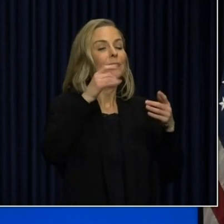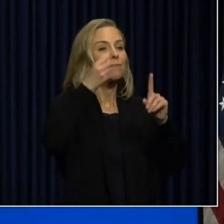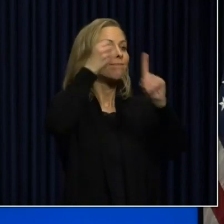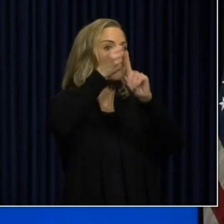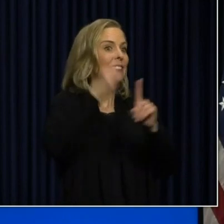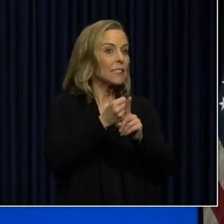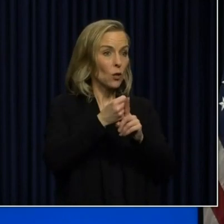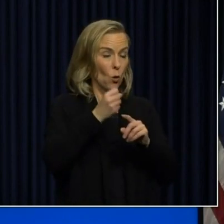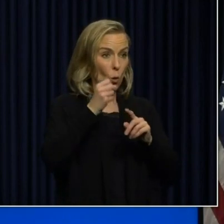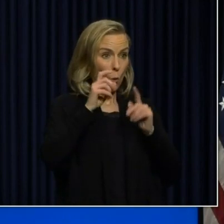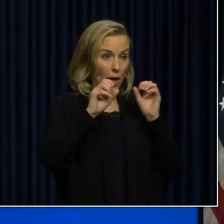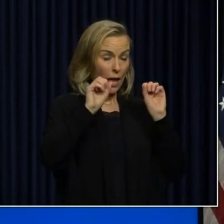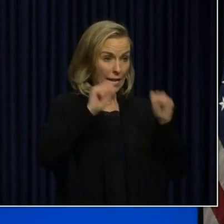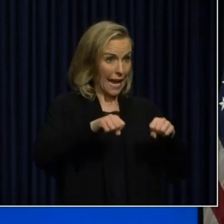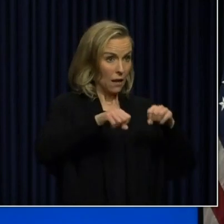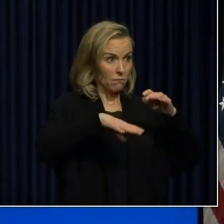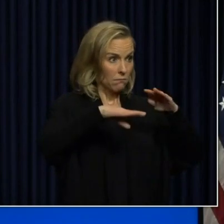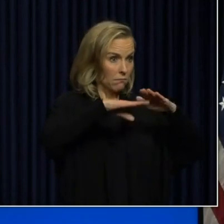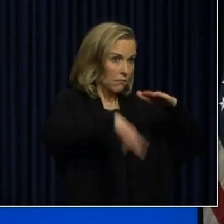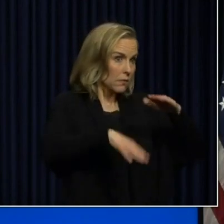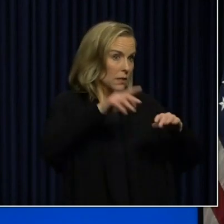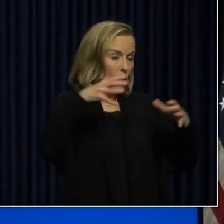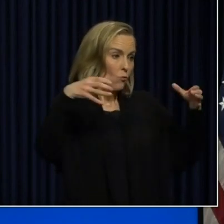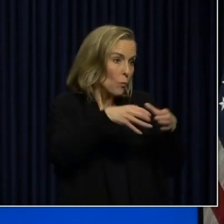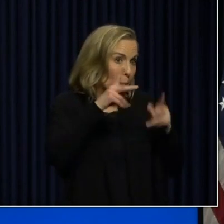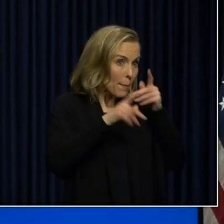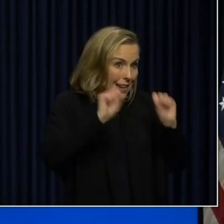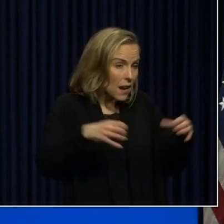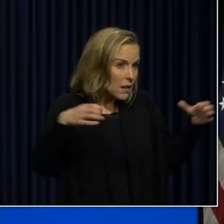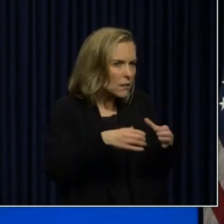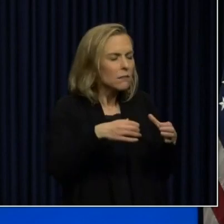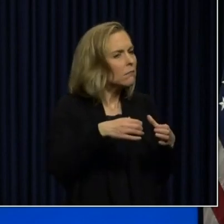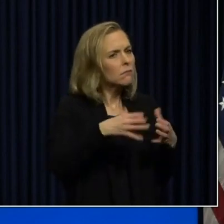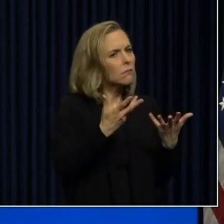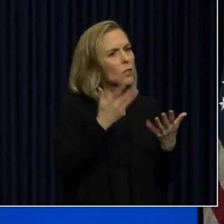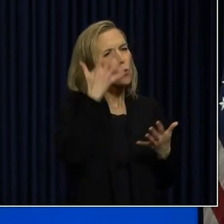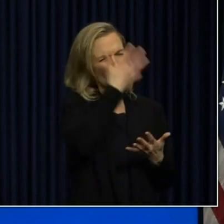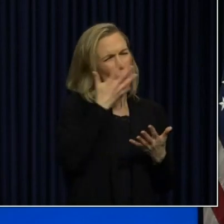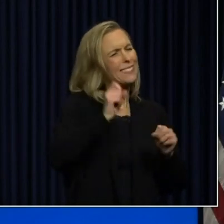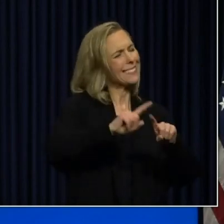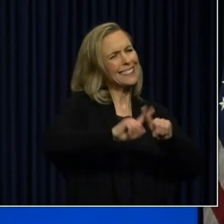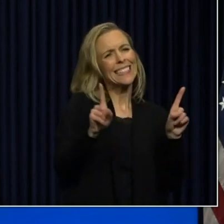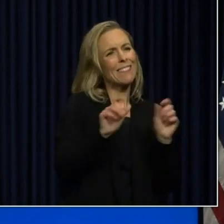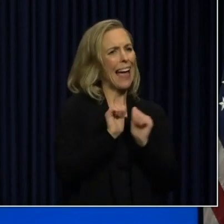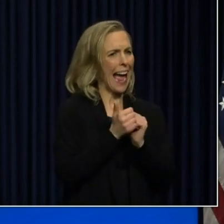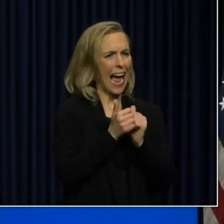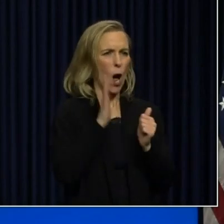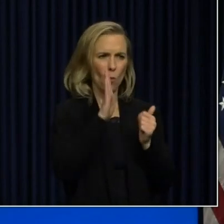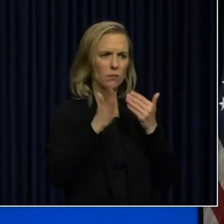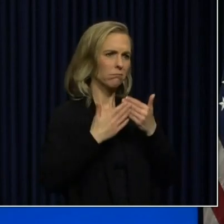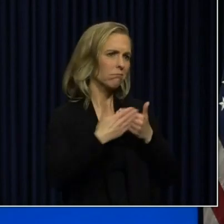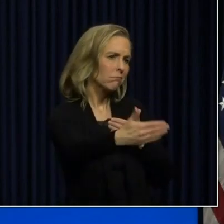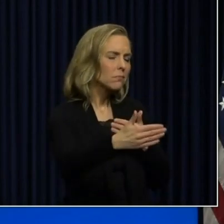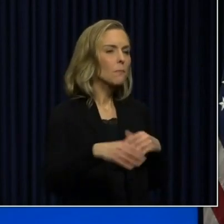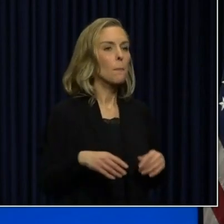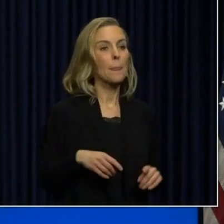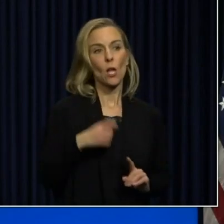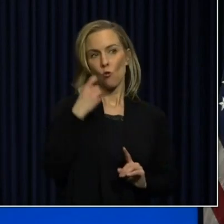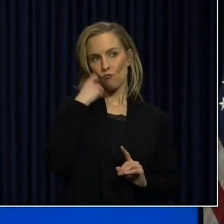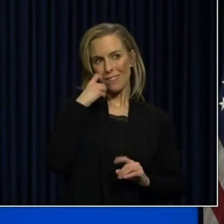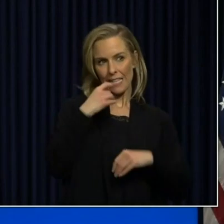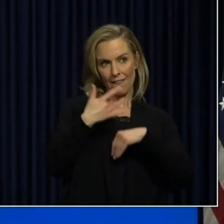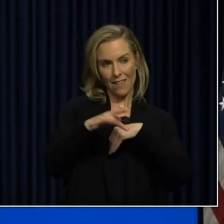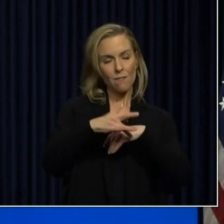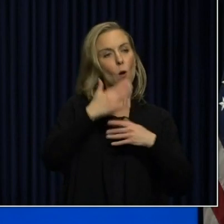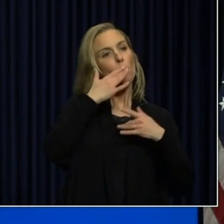groups are much smaller. It's going to look very different as we go forward. Recently available